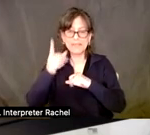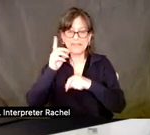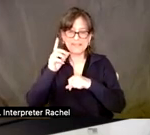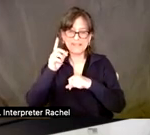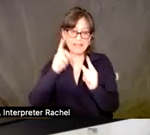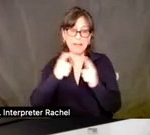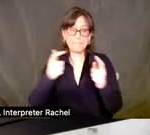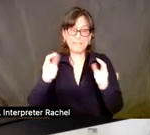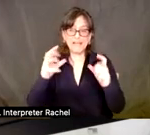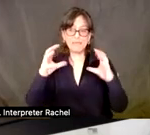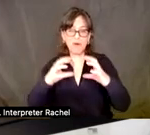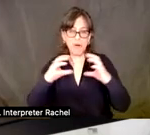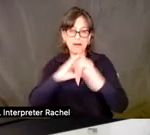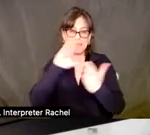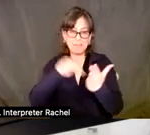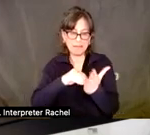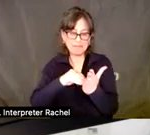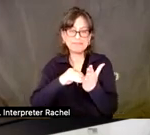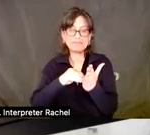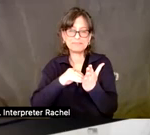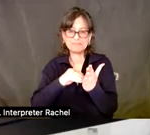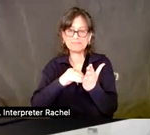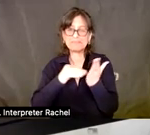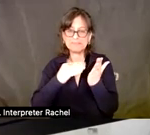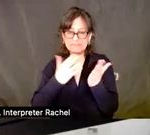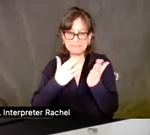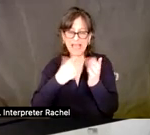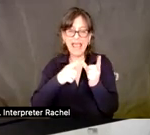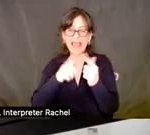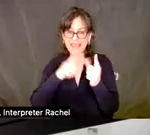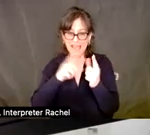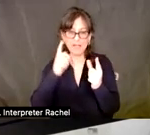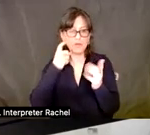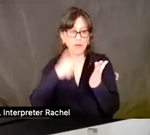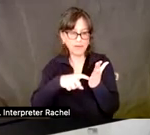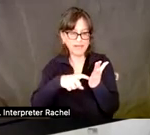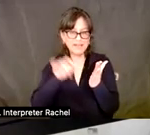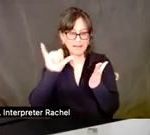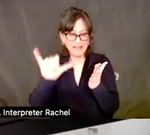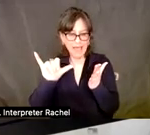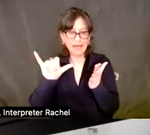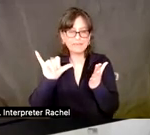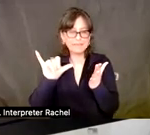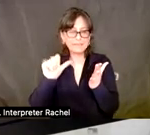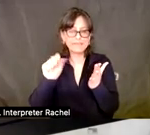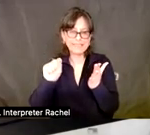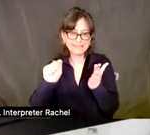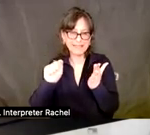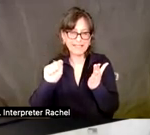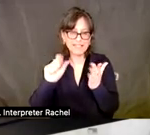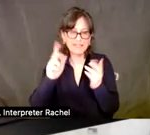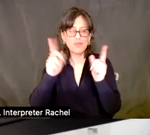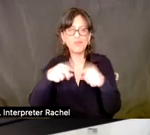beach ball in the middle. There it is. And you'll note that is a